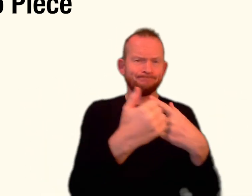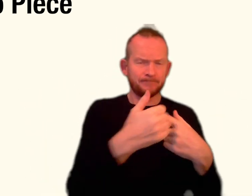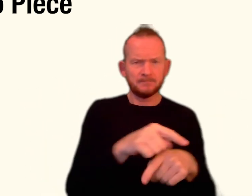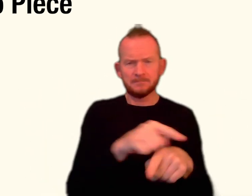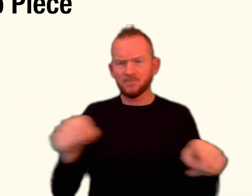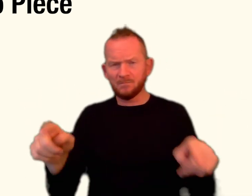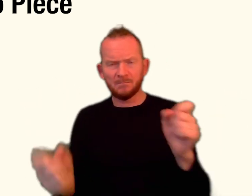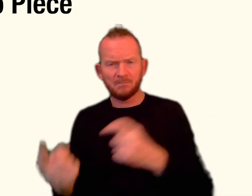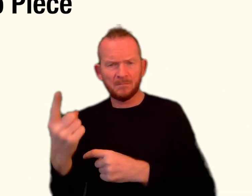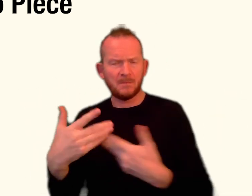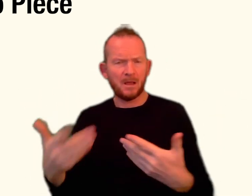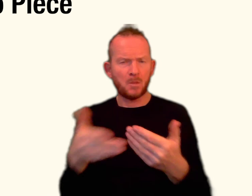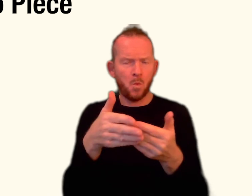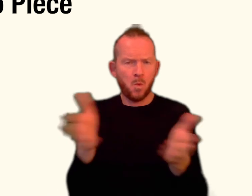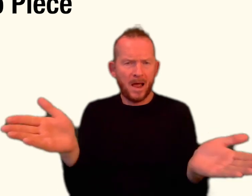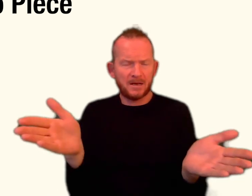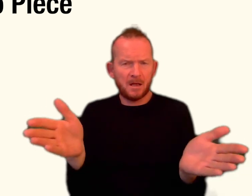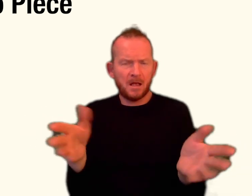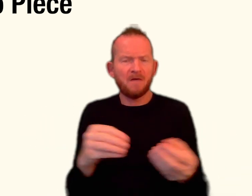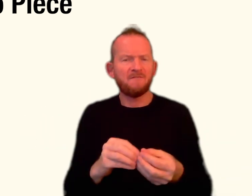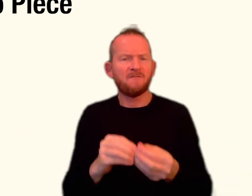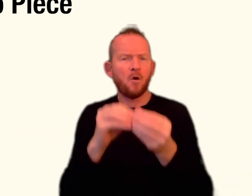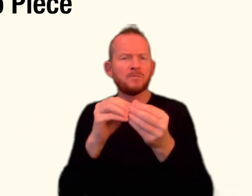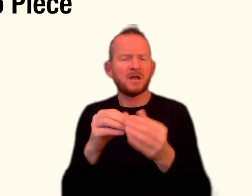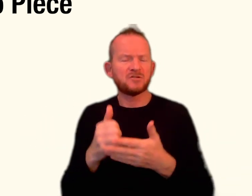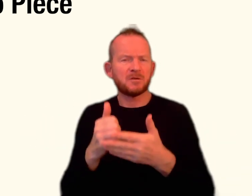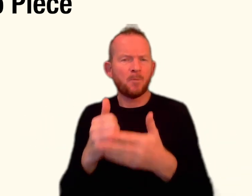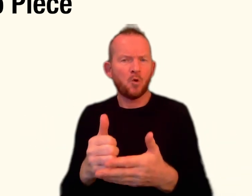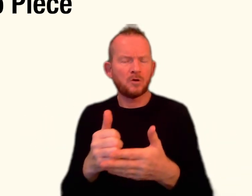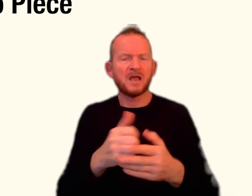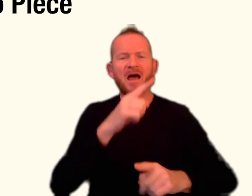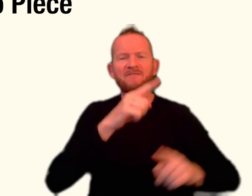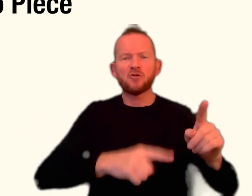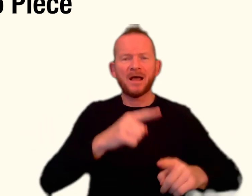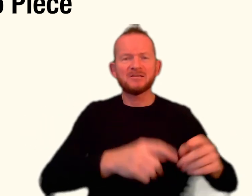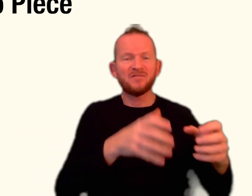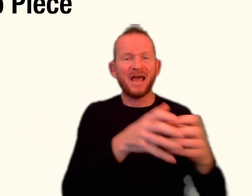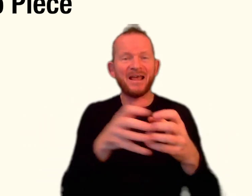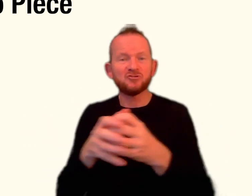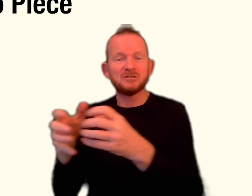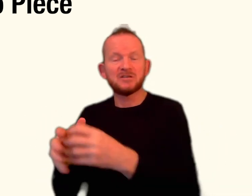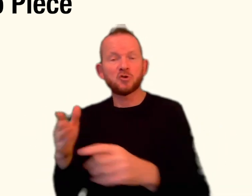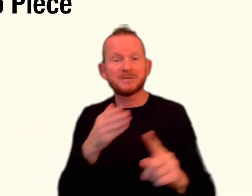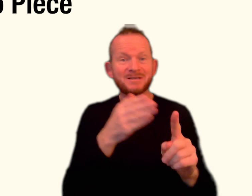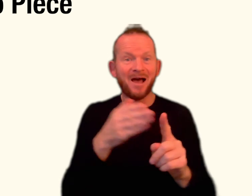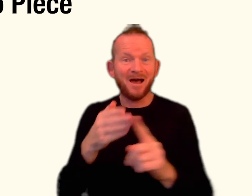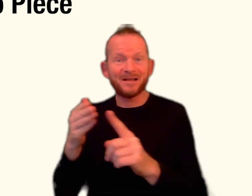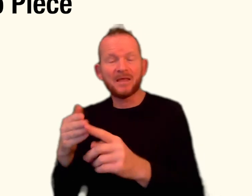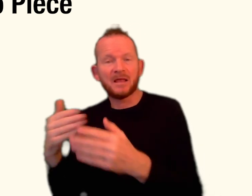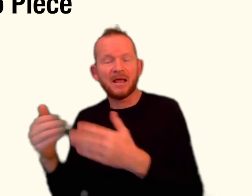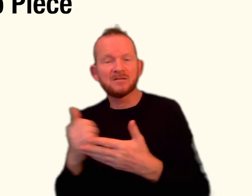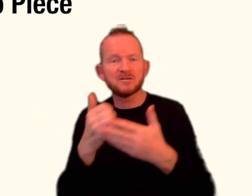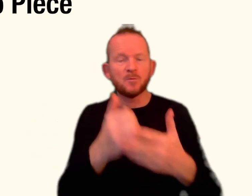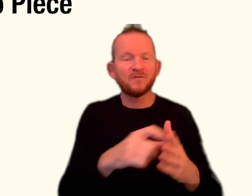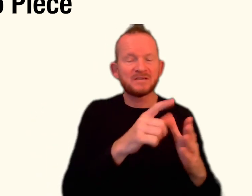where perhaps wider forms of support, a variety of agencies that could target different kinds of support for